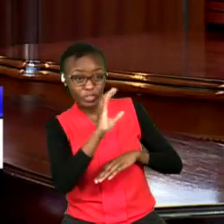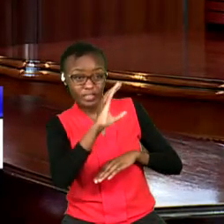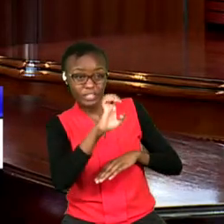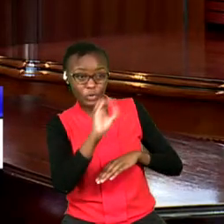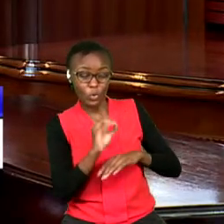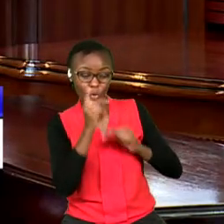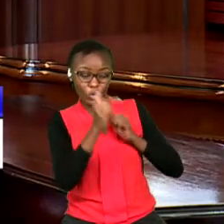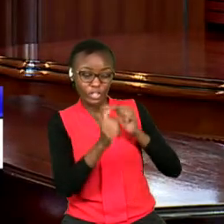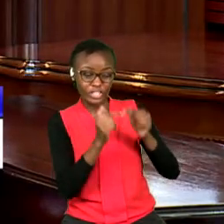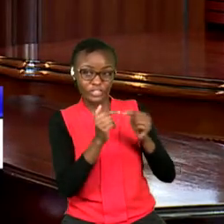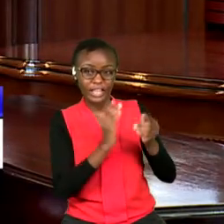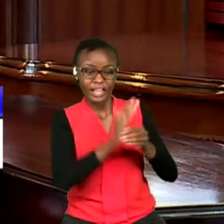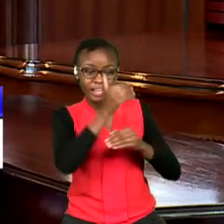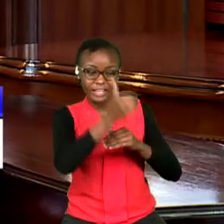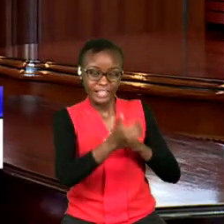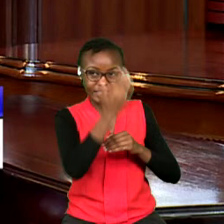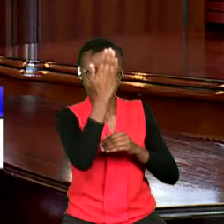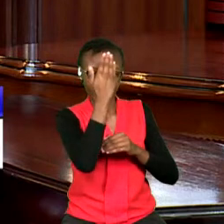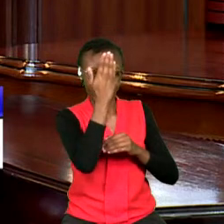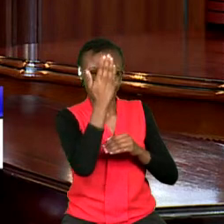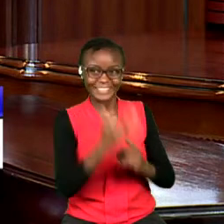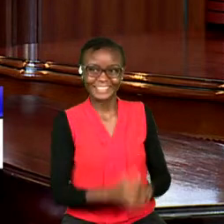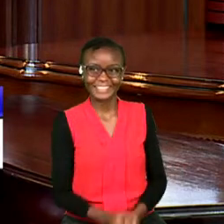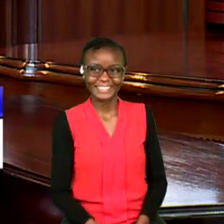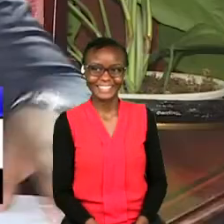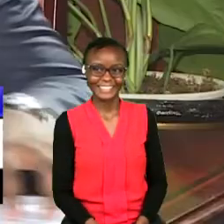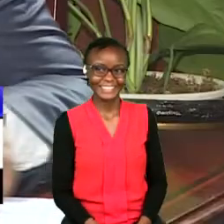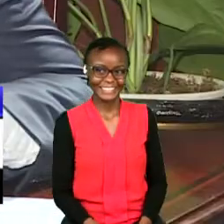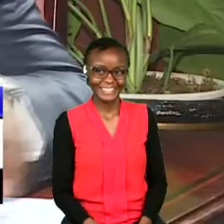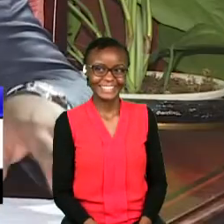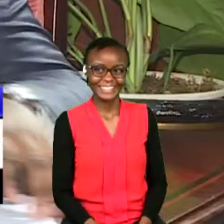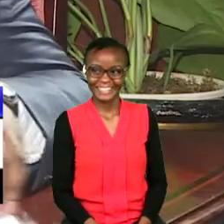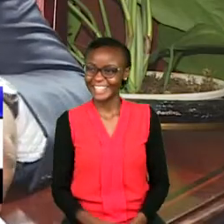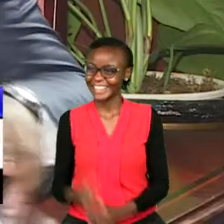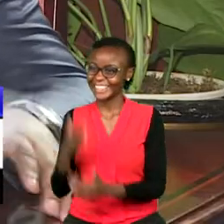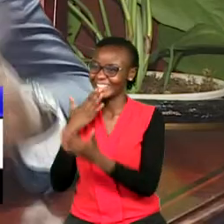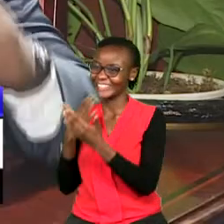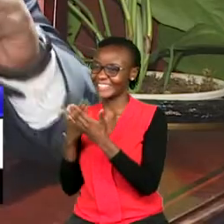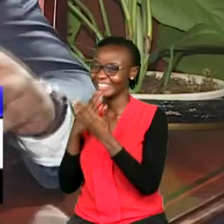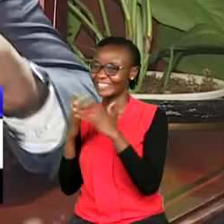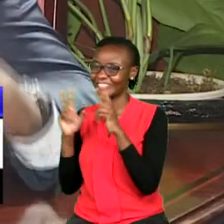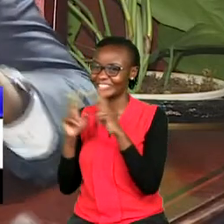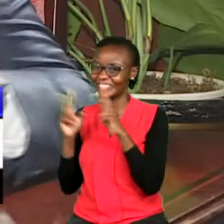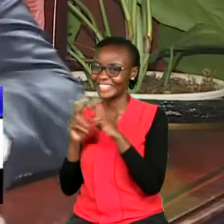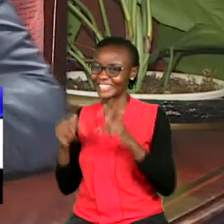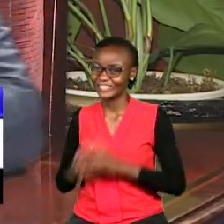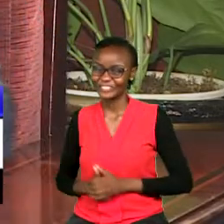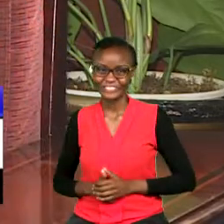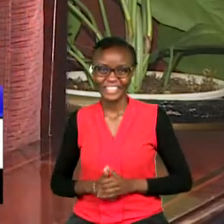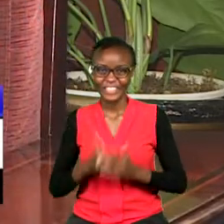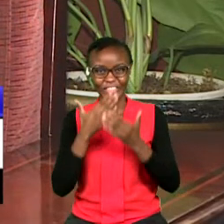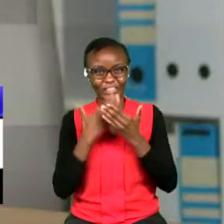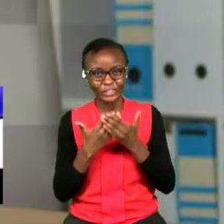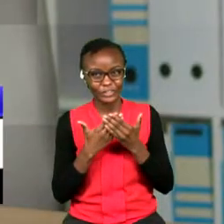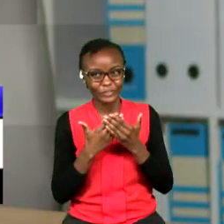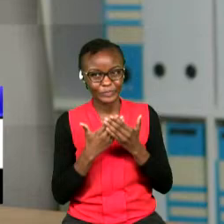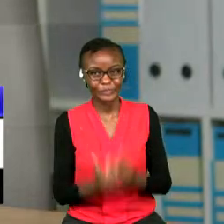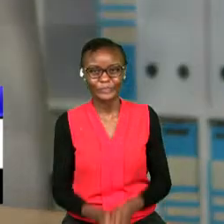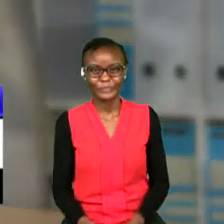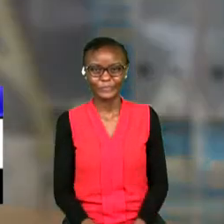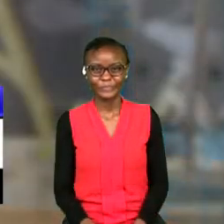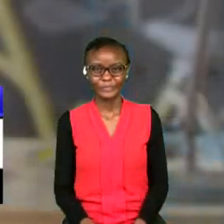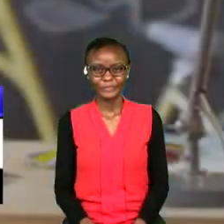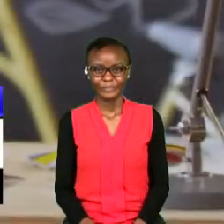CEO, continue next Monday. Many thanks for watching. Thank you, Dr. Mwangi. It's a wrap.